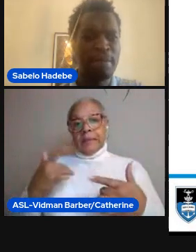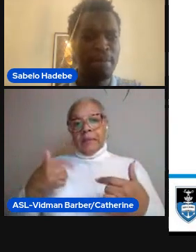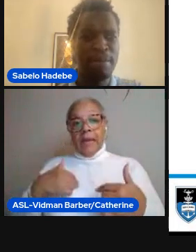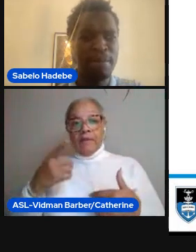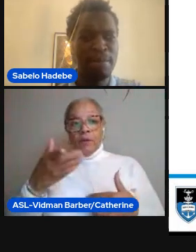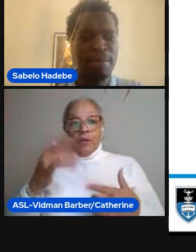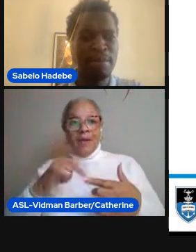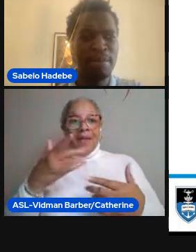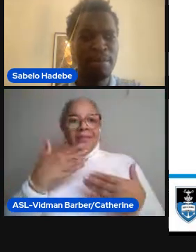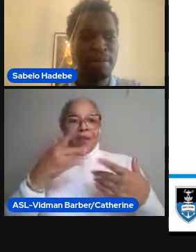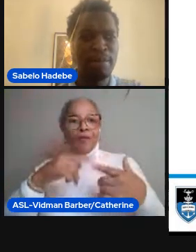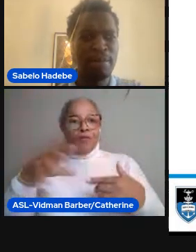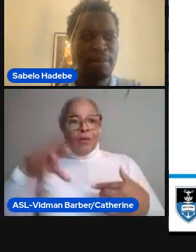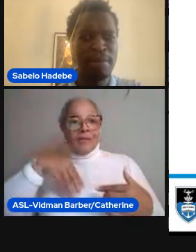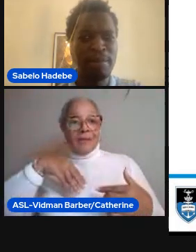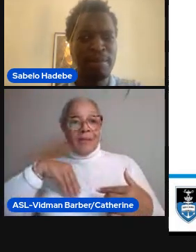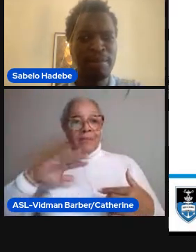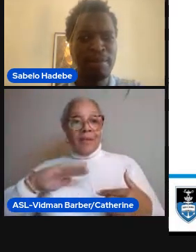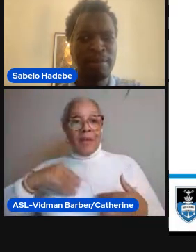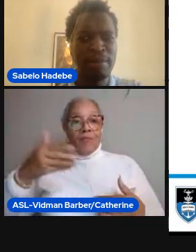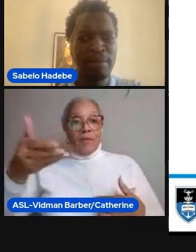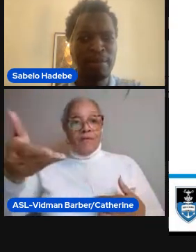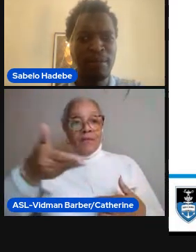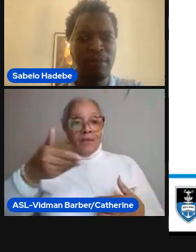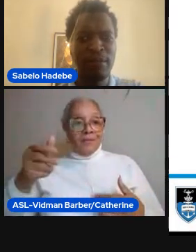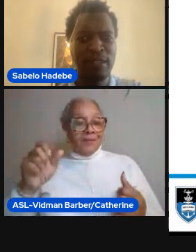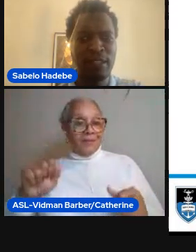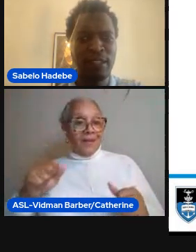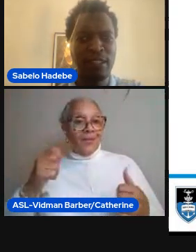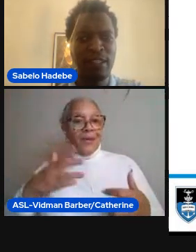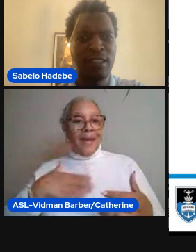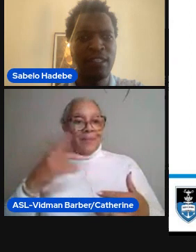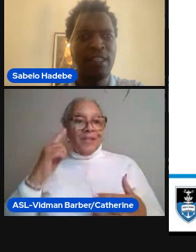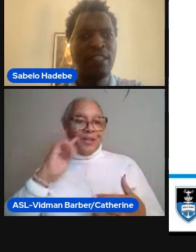our invitation. And we're excited to hear your talk.